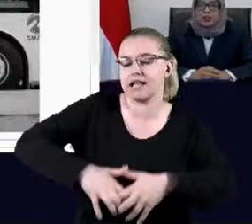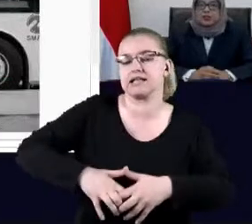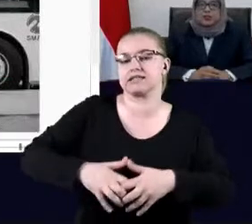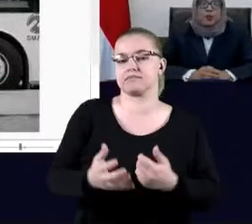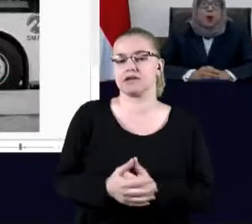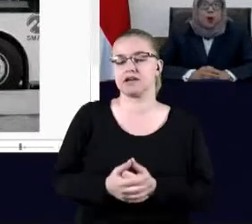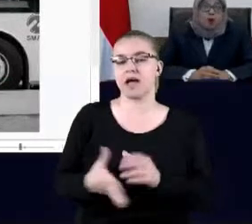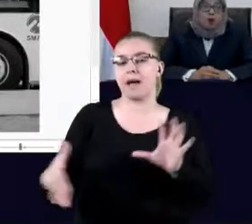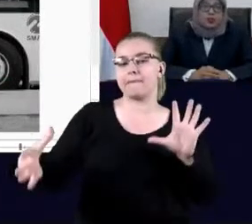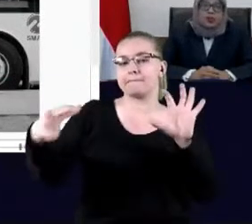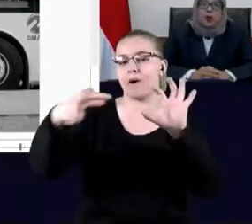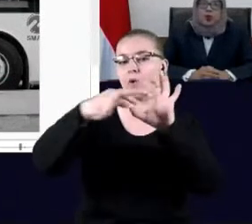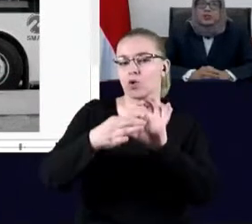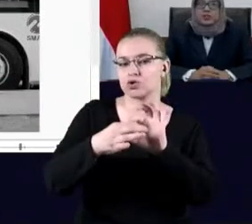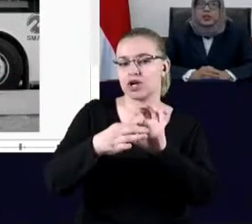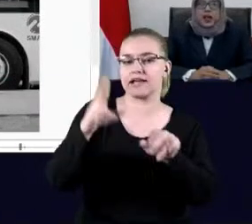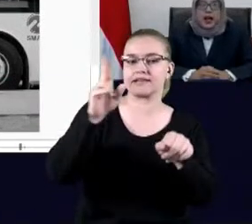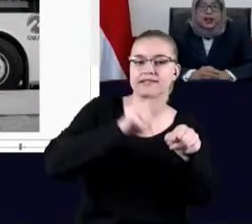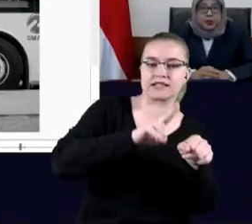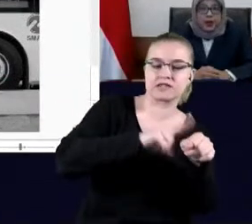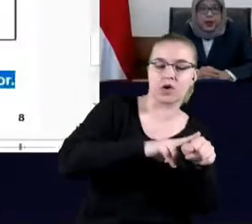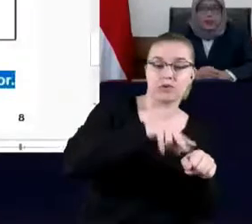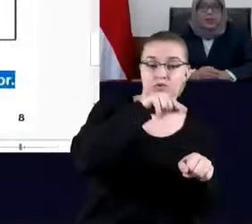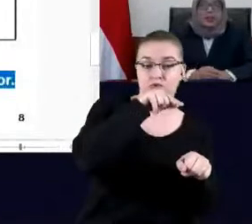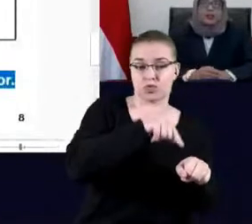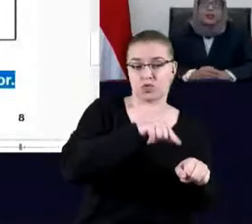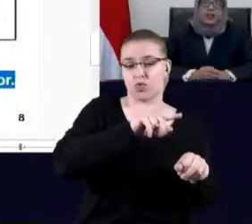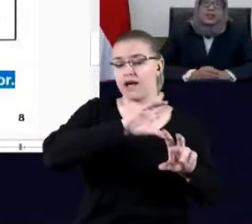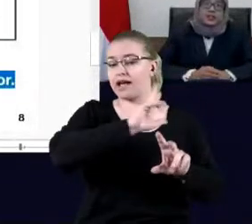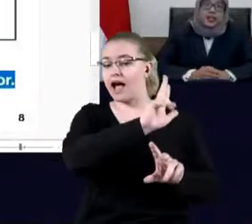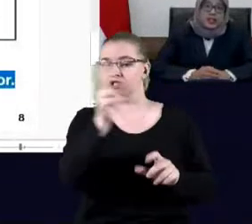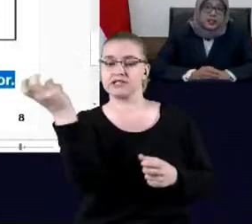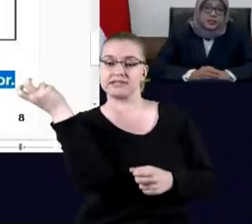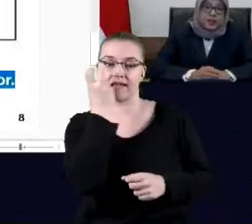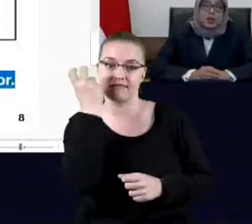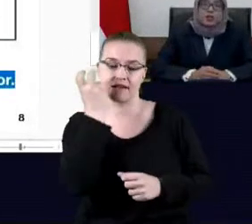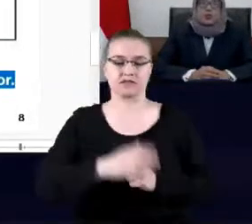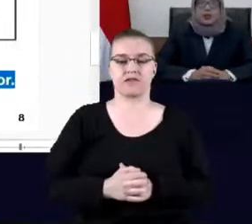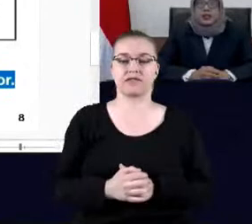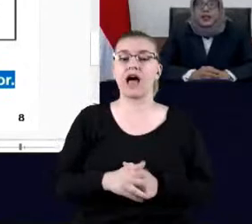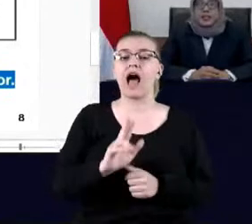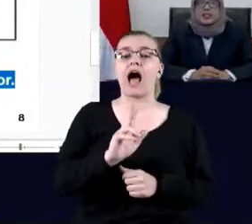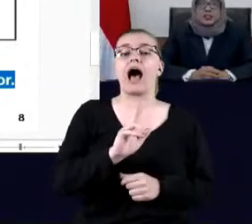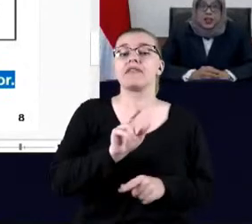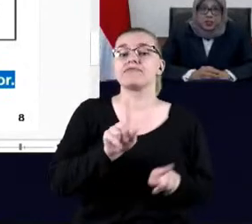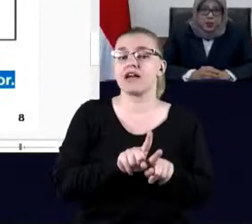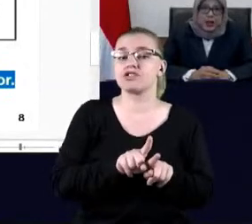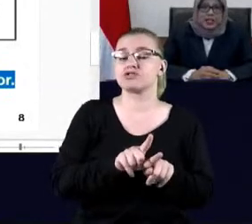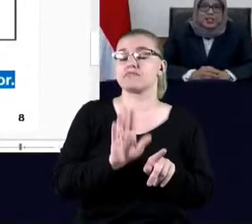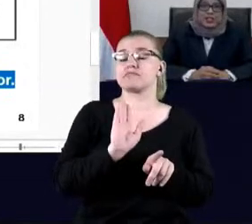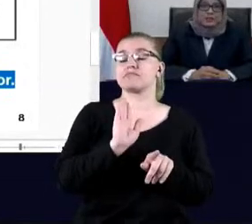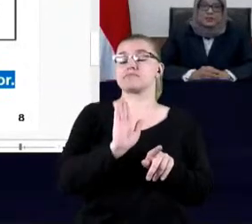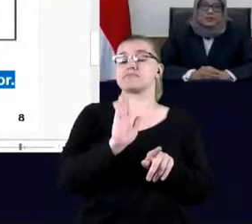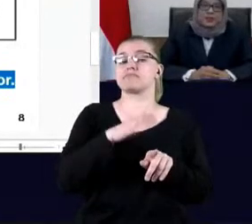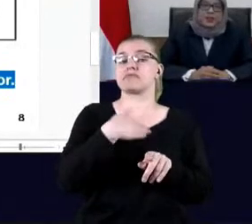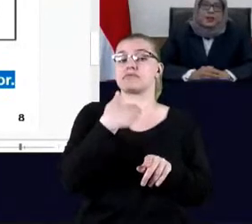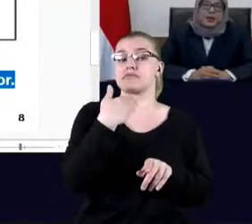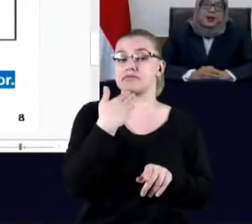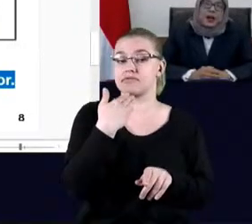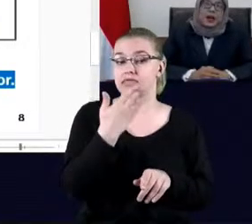available resources from all stakeholders, as well as giving incentives to maintain